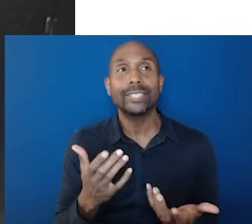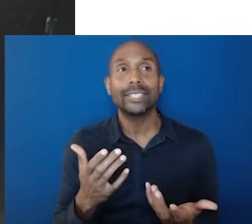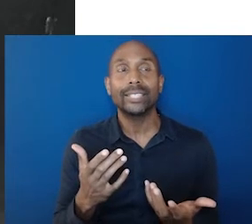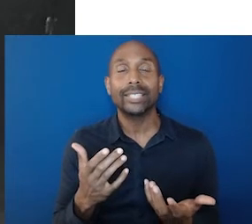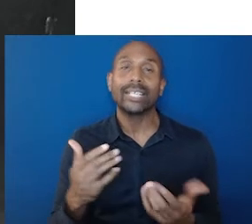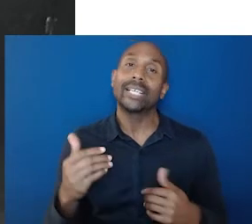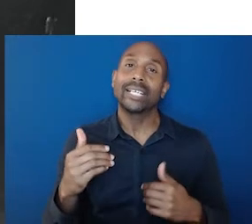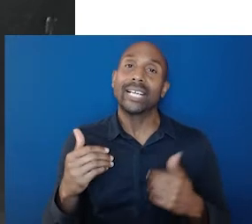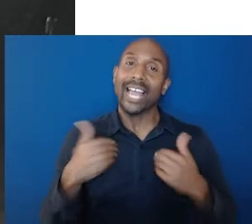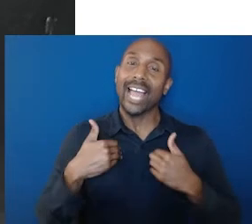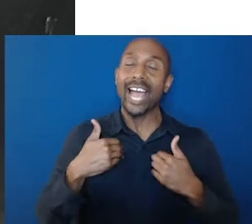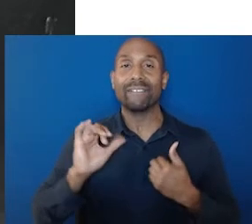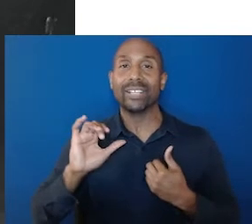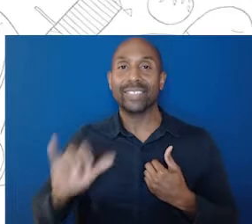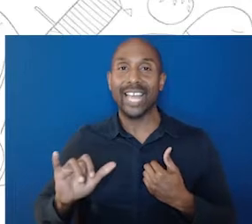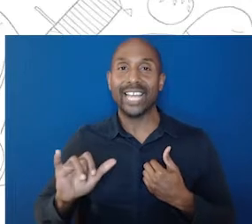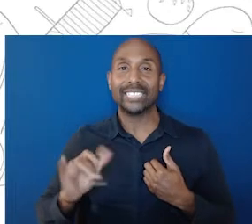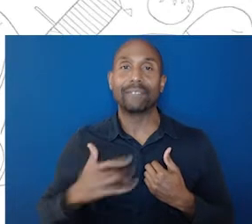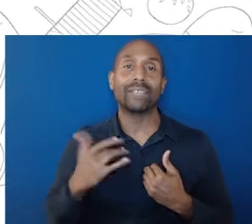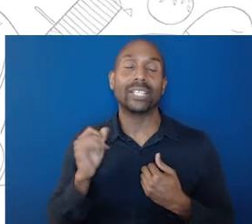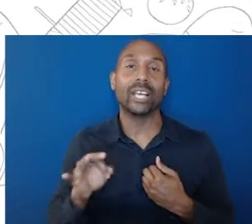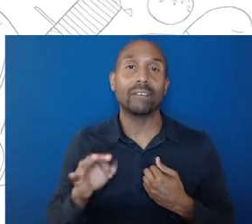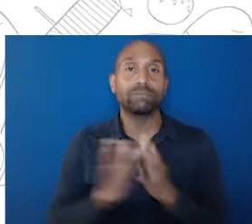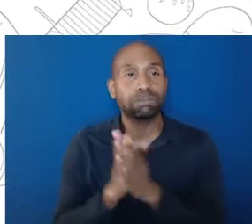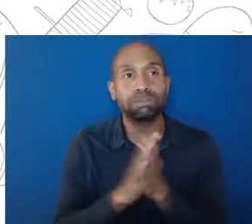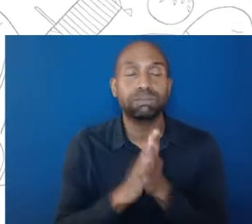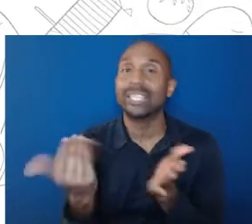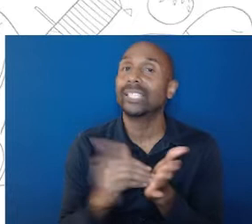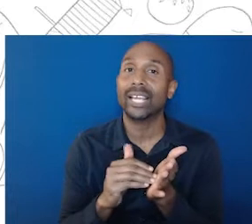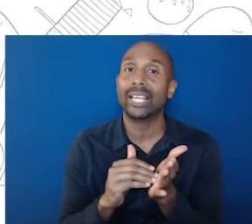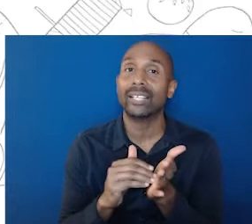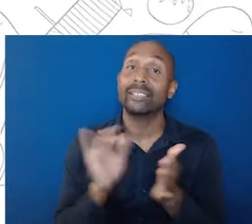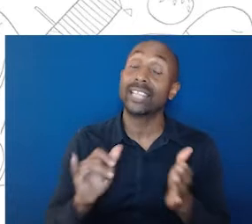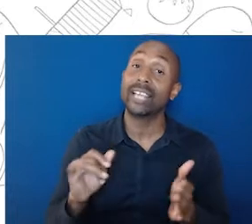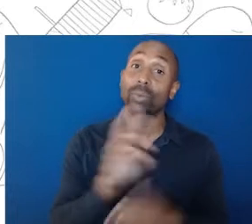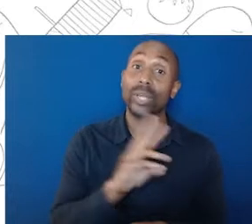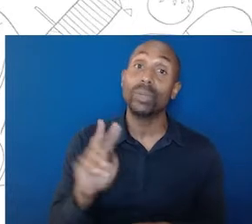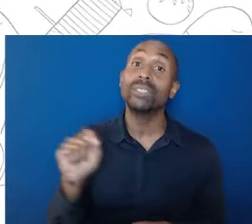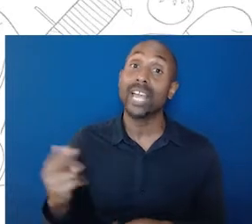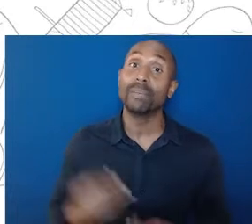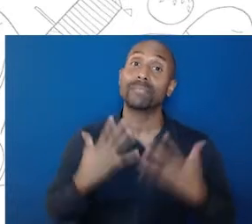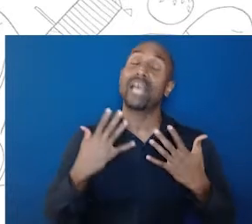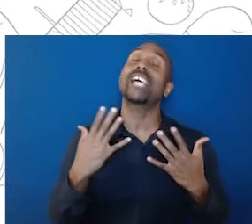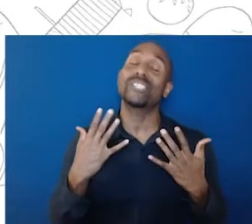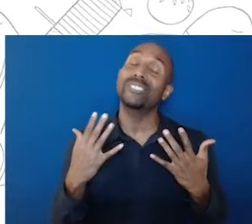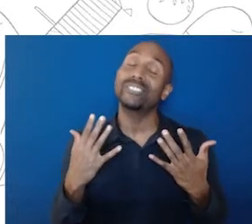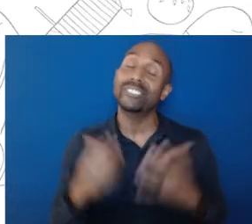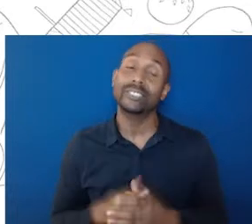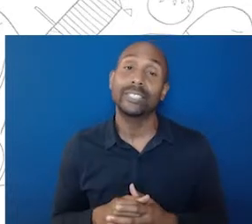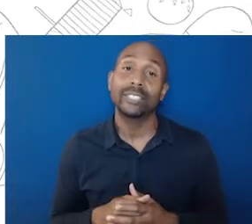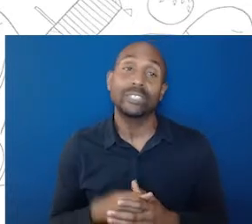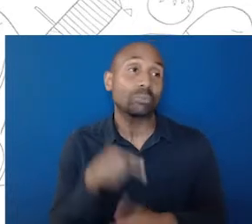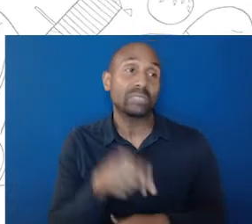that I got through We Wield the Hammer. And I sort of just intuitively came up with this image of a tree trunk cut off. And, you know,